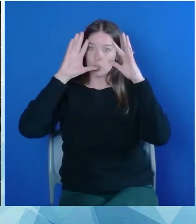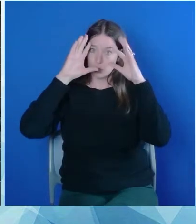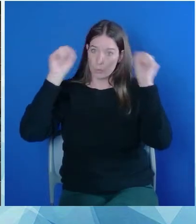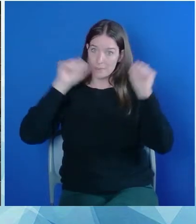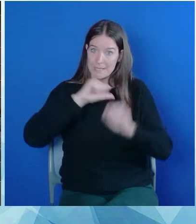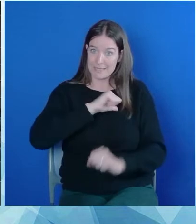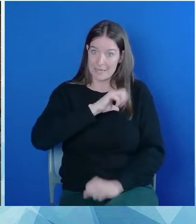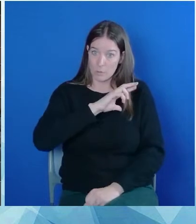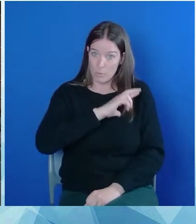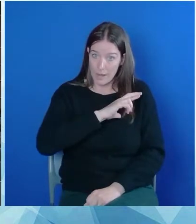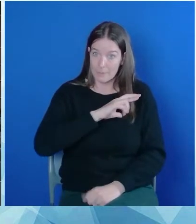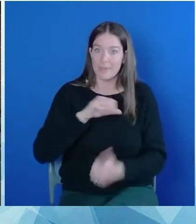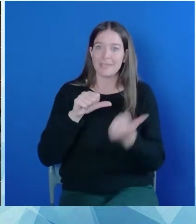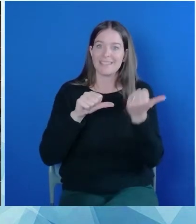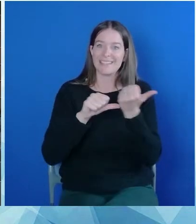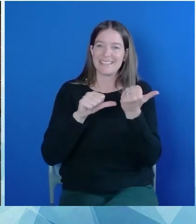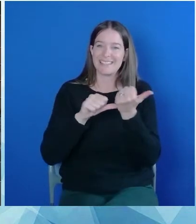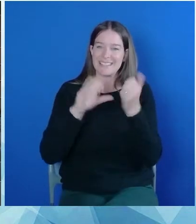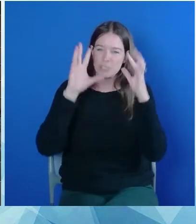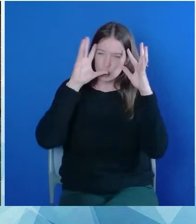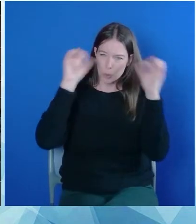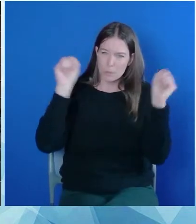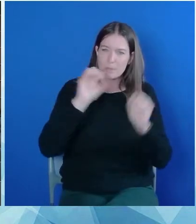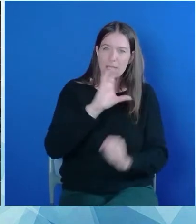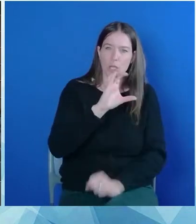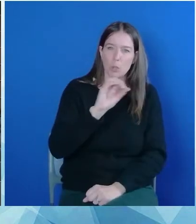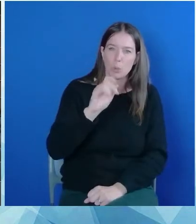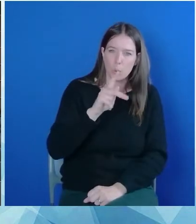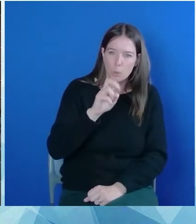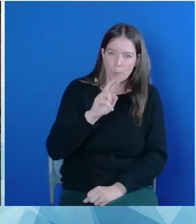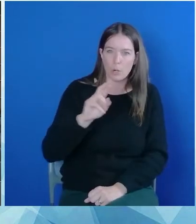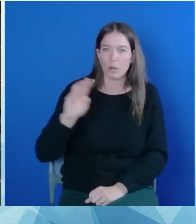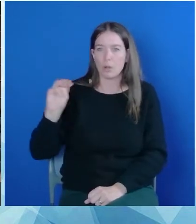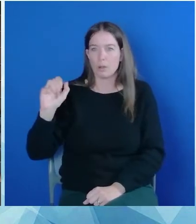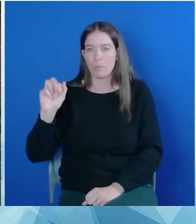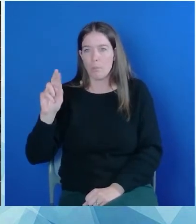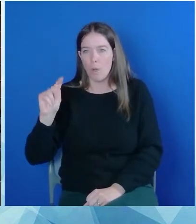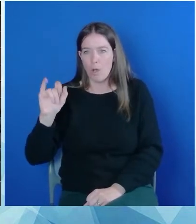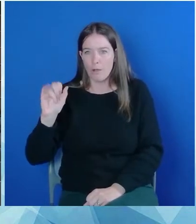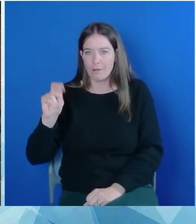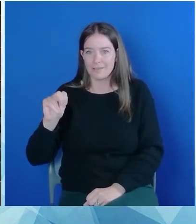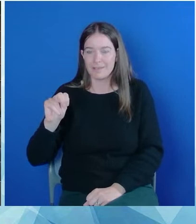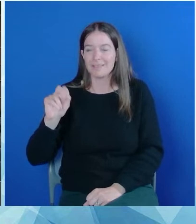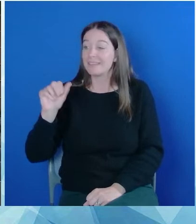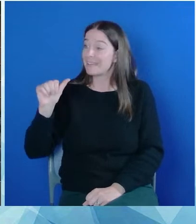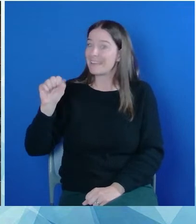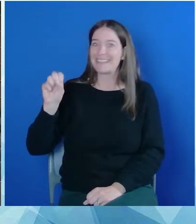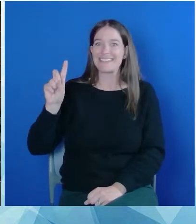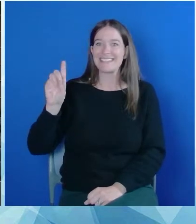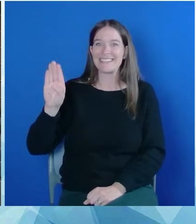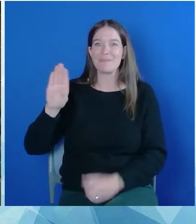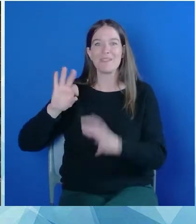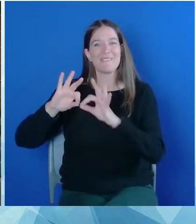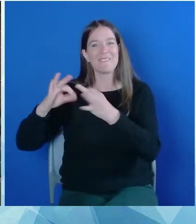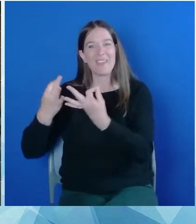and Martin. ASDB family and community, I am honored to be here presenting the very